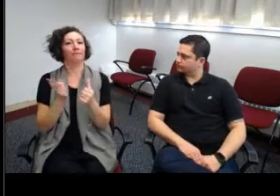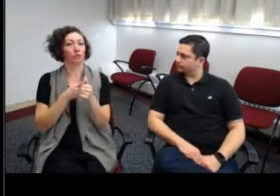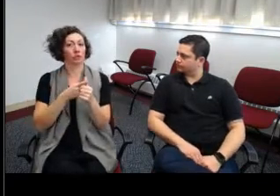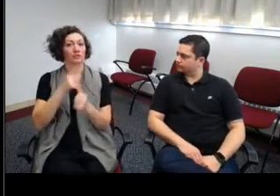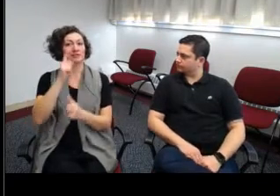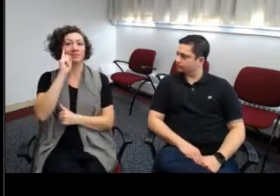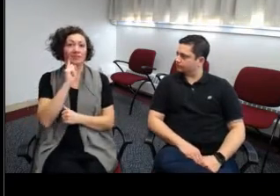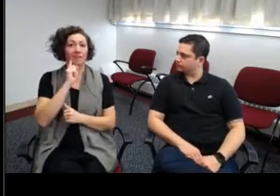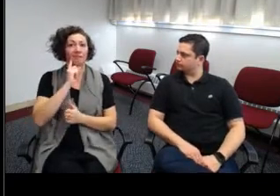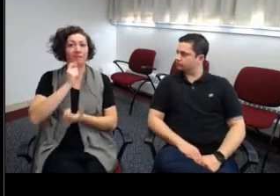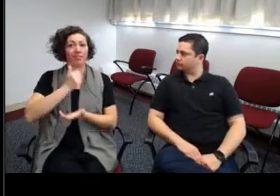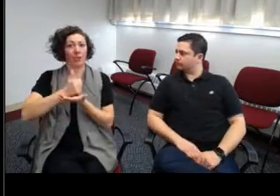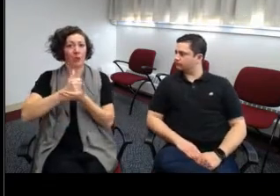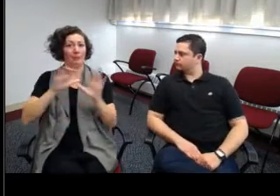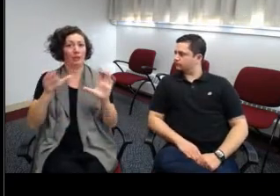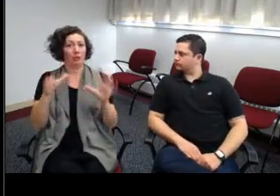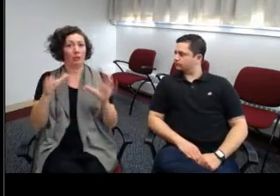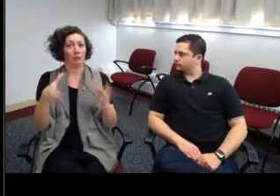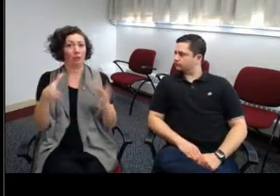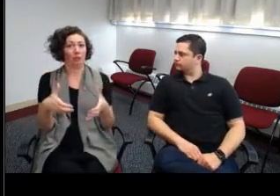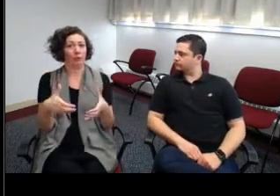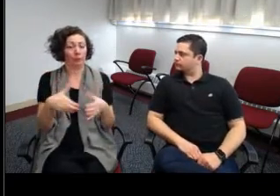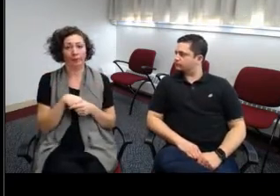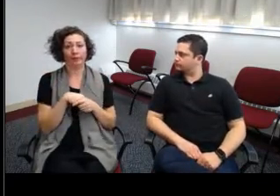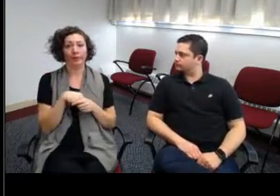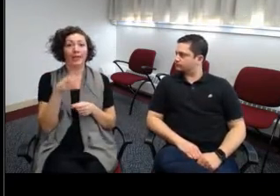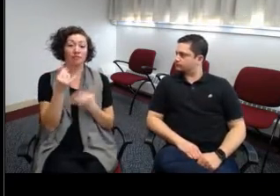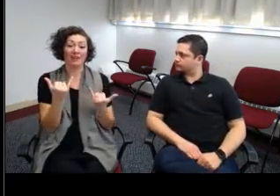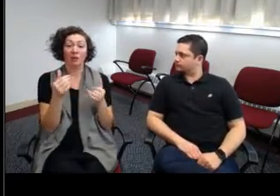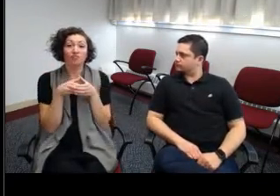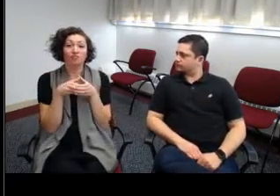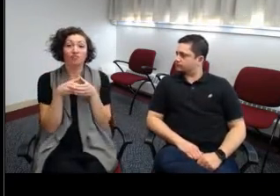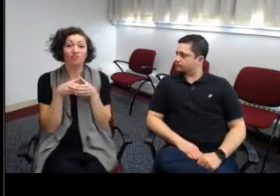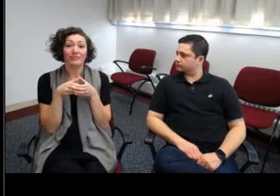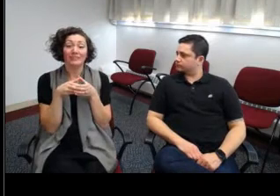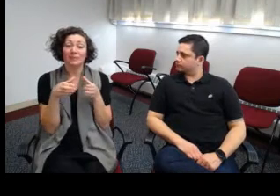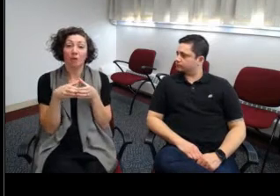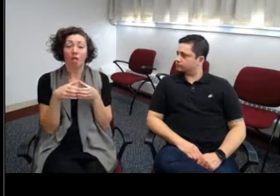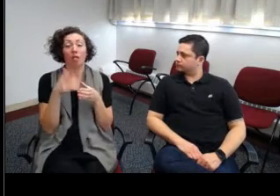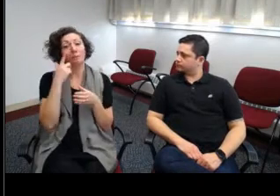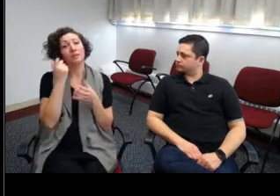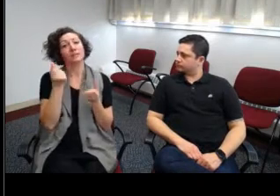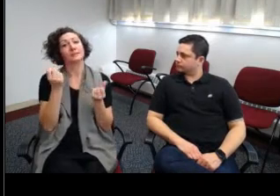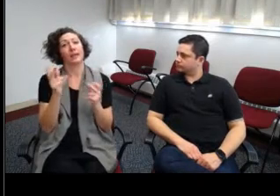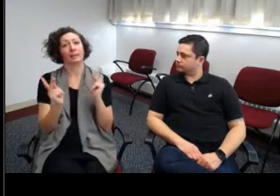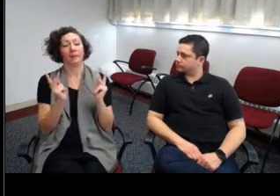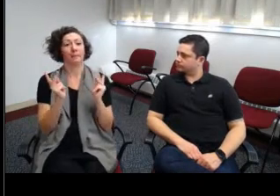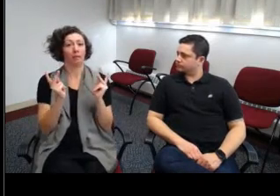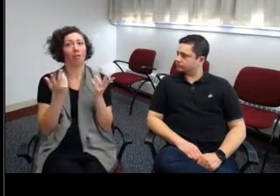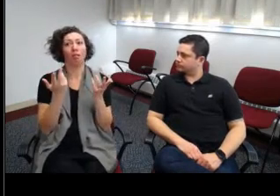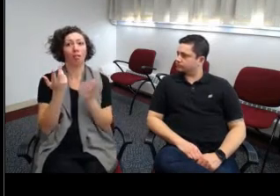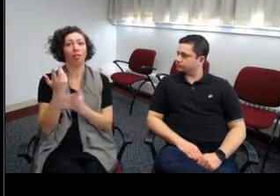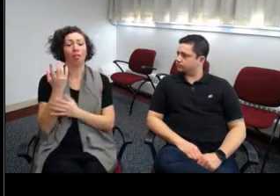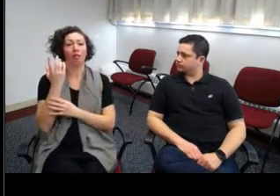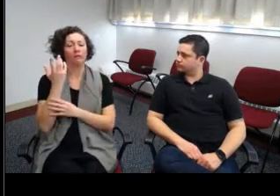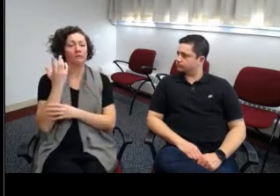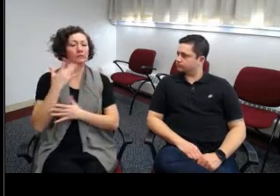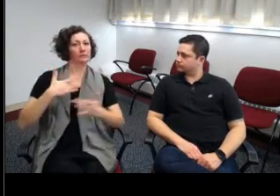just started setting up my first deaf therapy group, and right now it is exceedingly small.